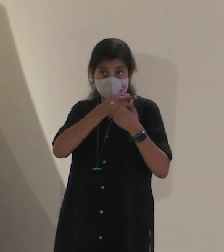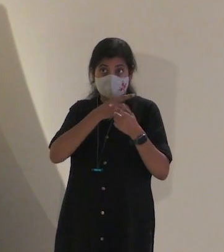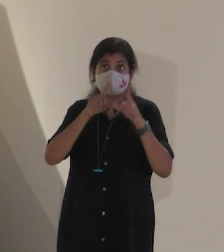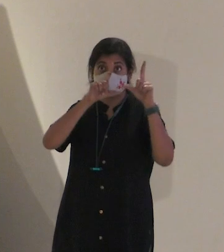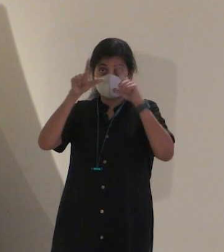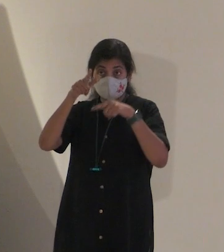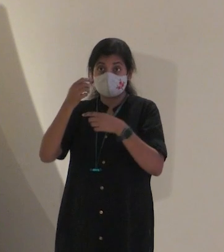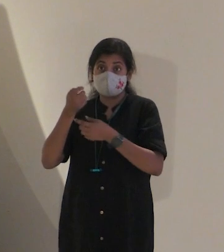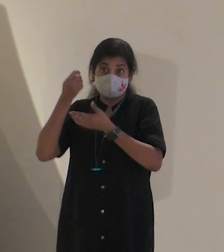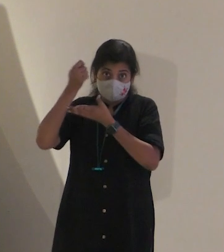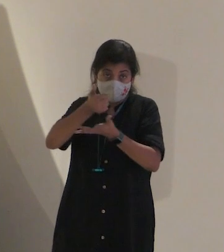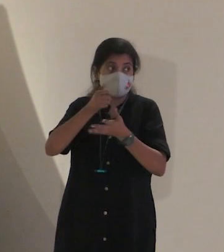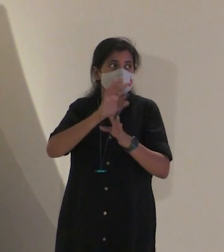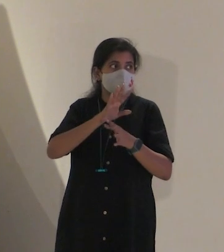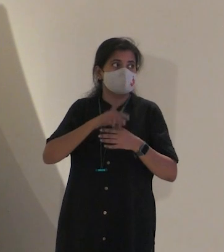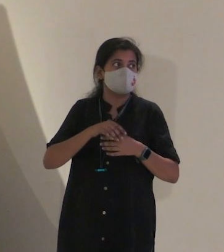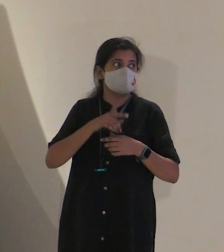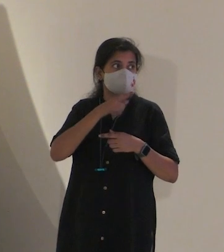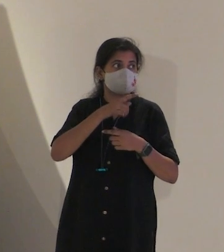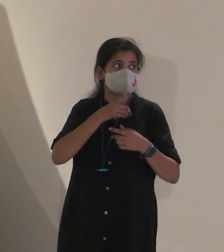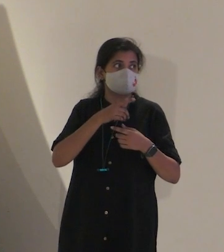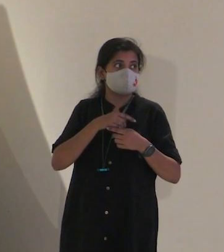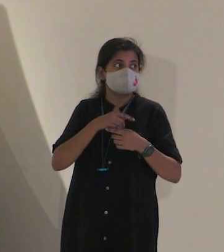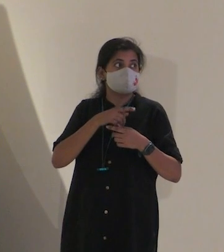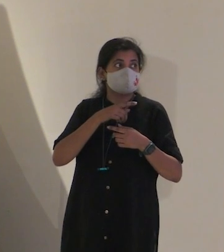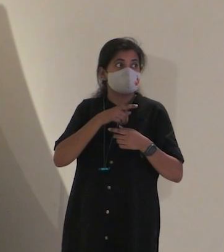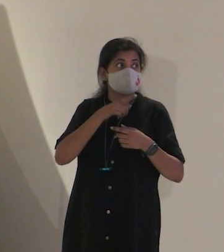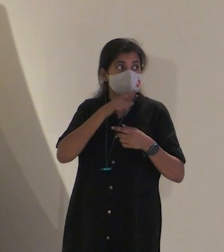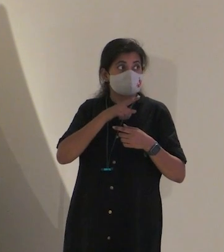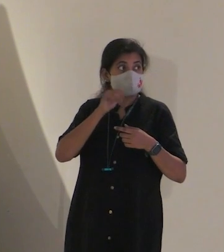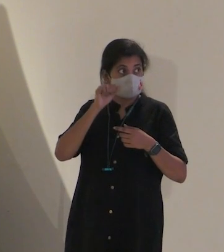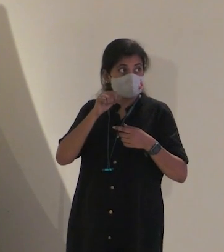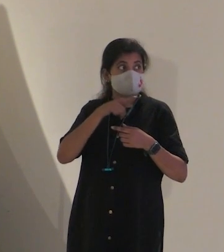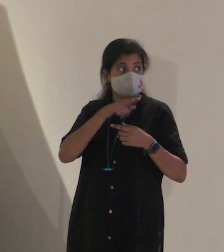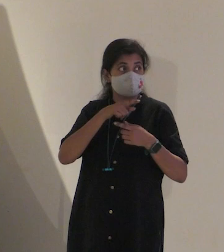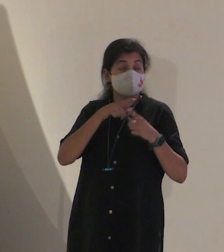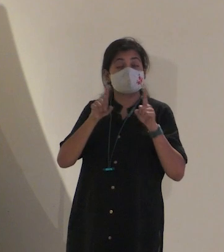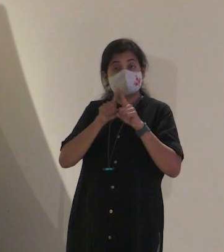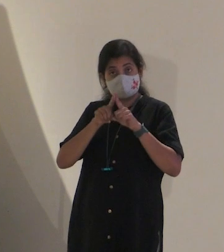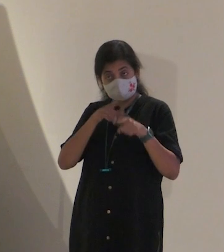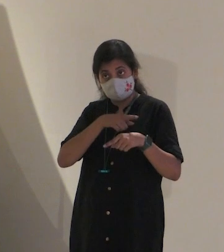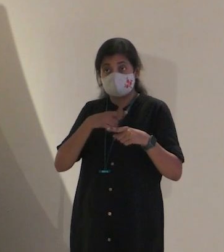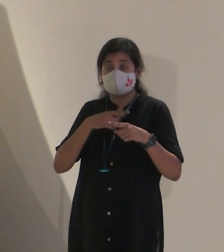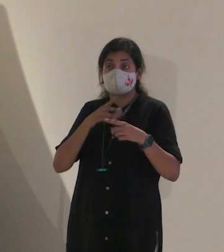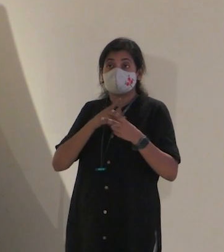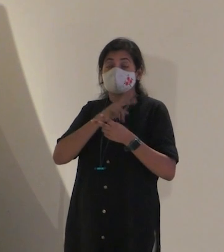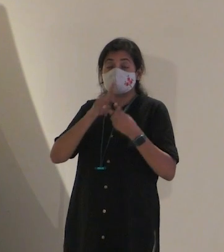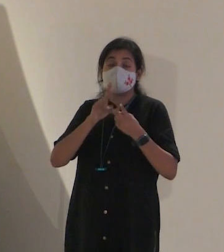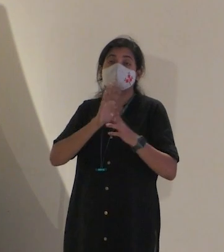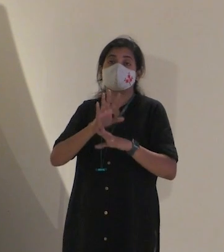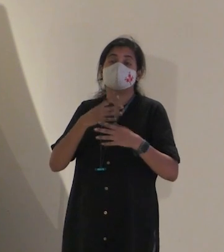scheme, because we looked up that scheme which we had availed of previously, but this time the grant amount was significantly more,